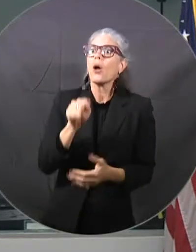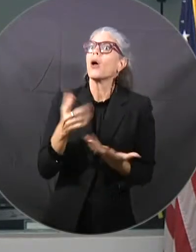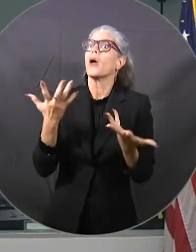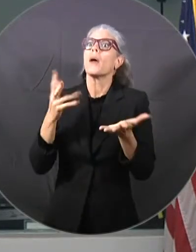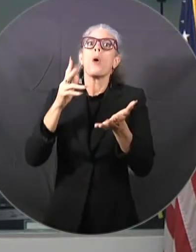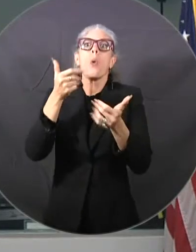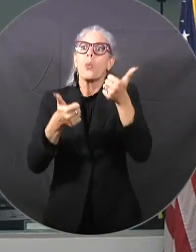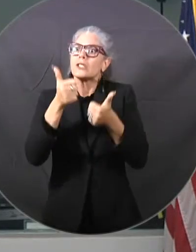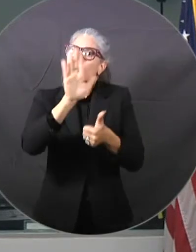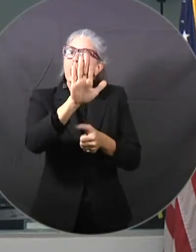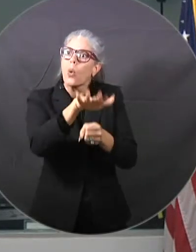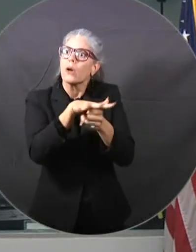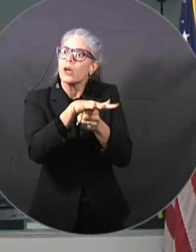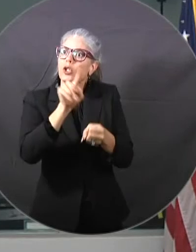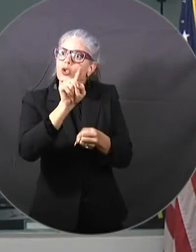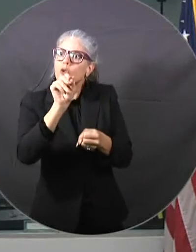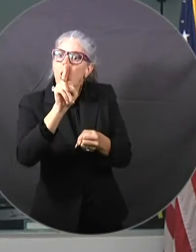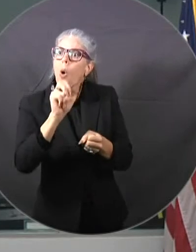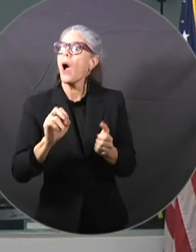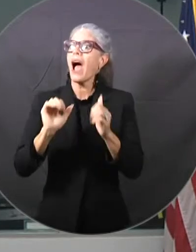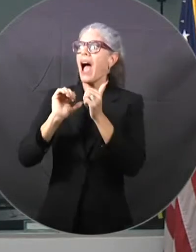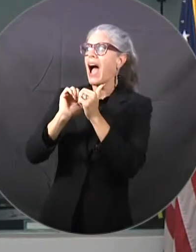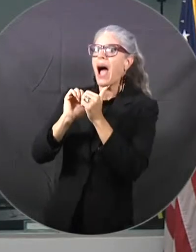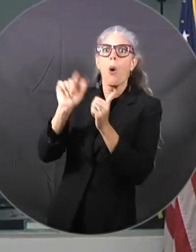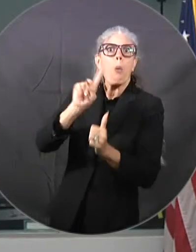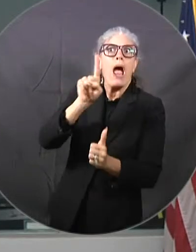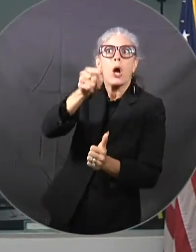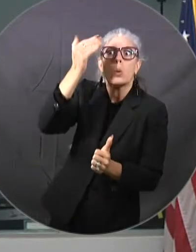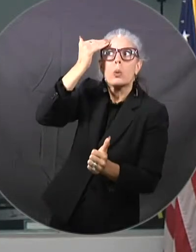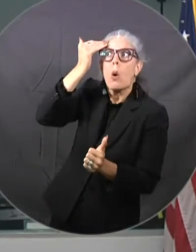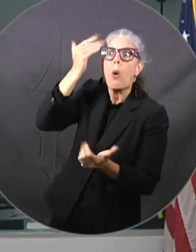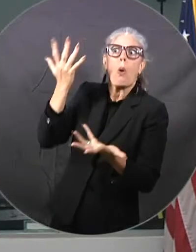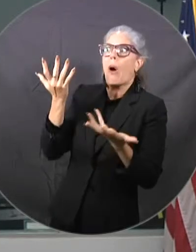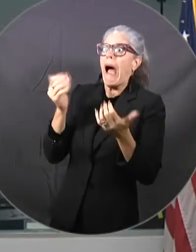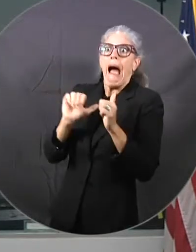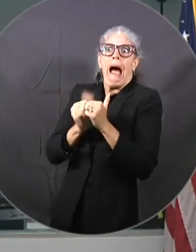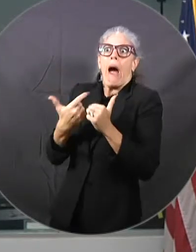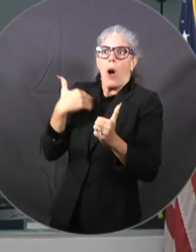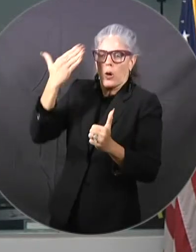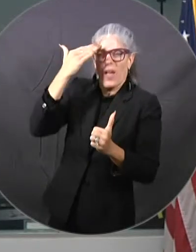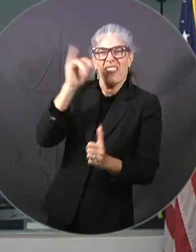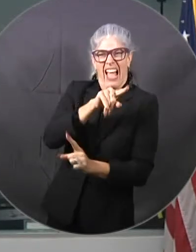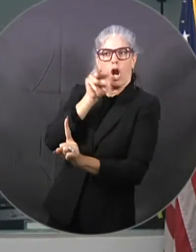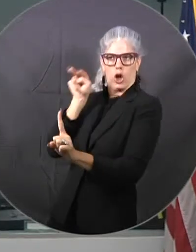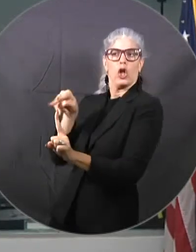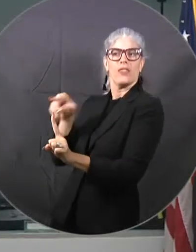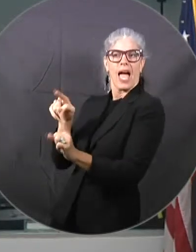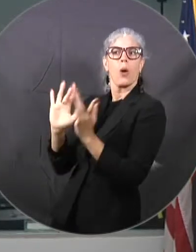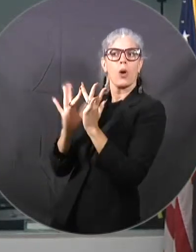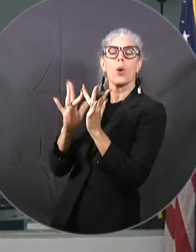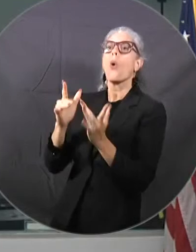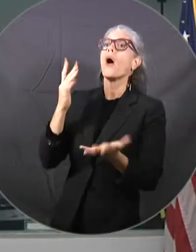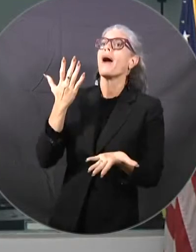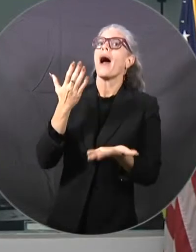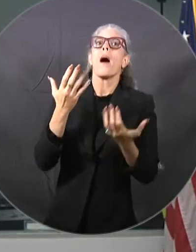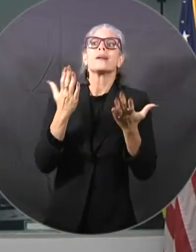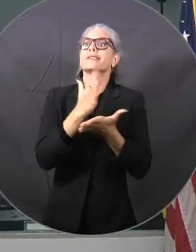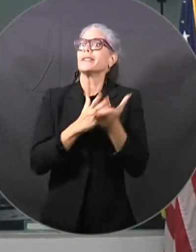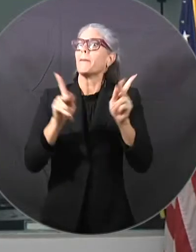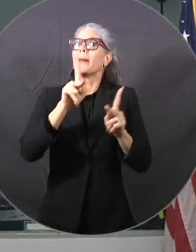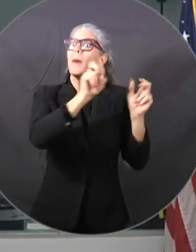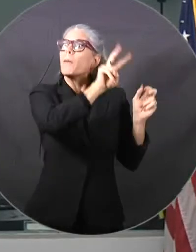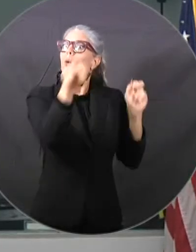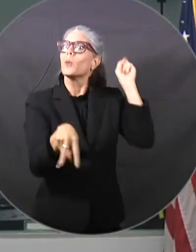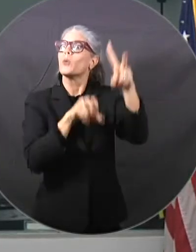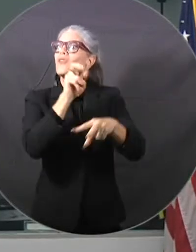do you find out exactly what your wind rating is at your home? All of that information is all inside of one